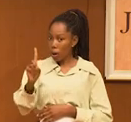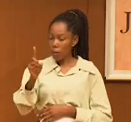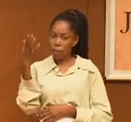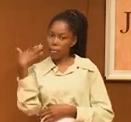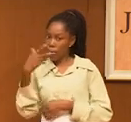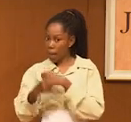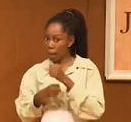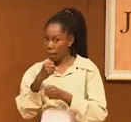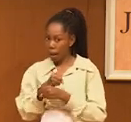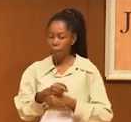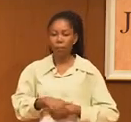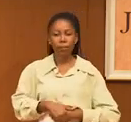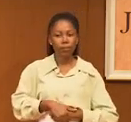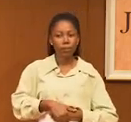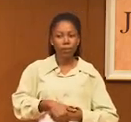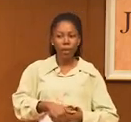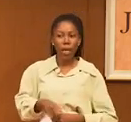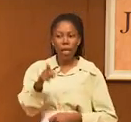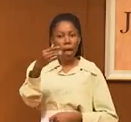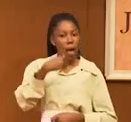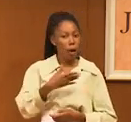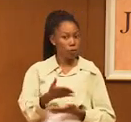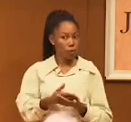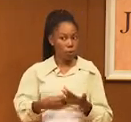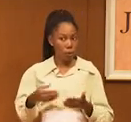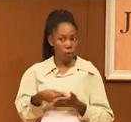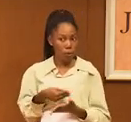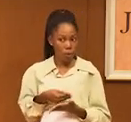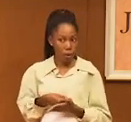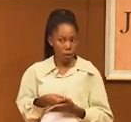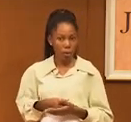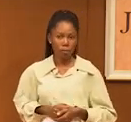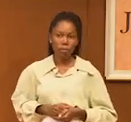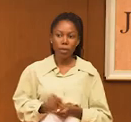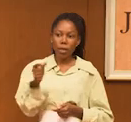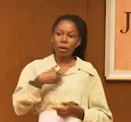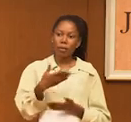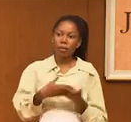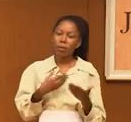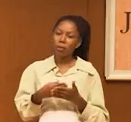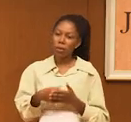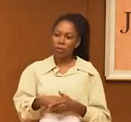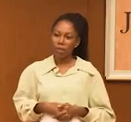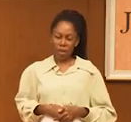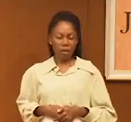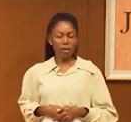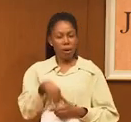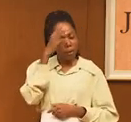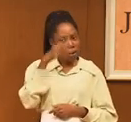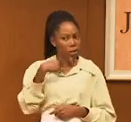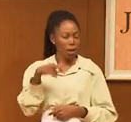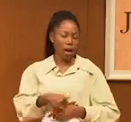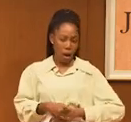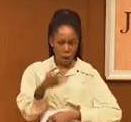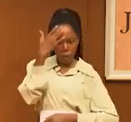2021. So there was money I had. I had some money with me. So he said, why am I keeping that money in